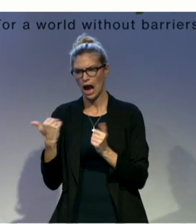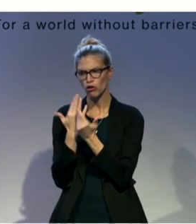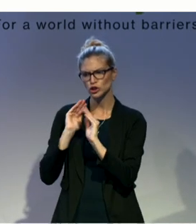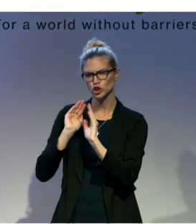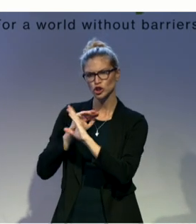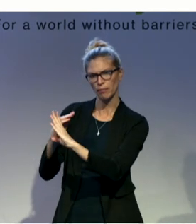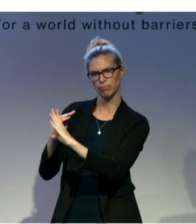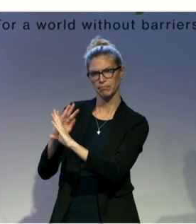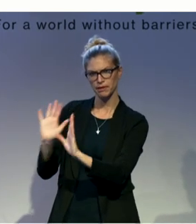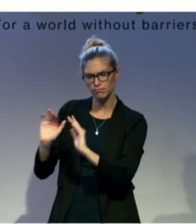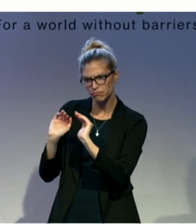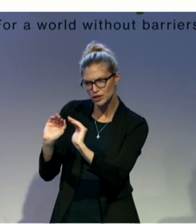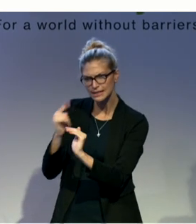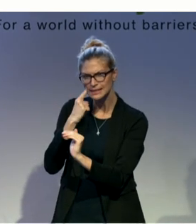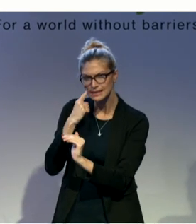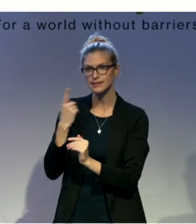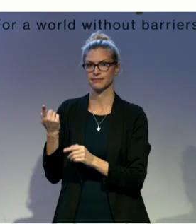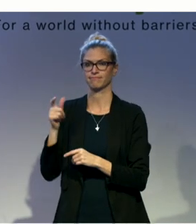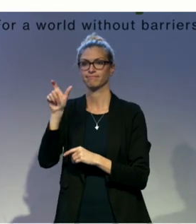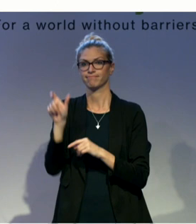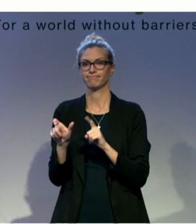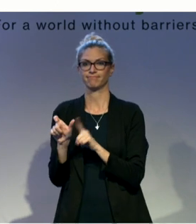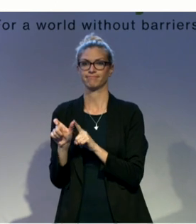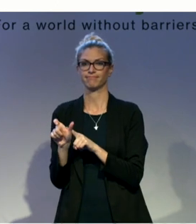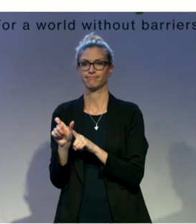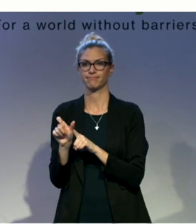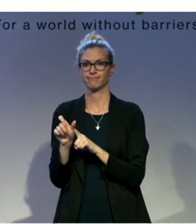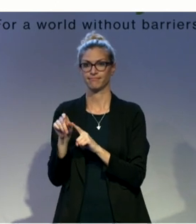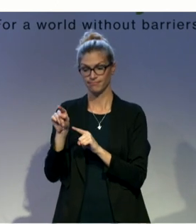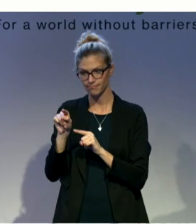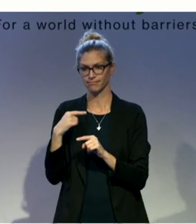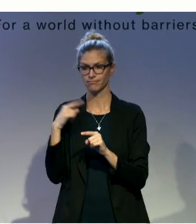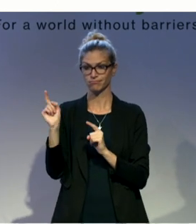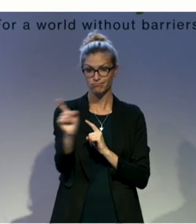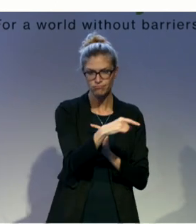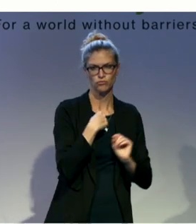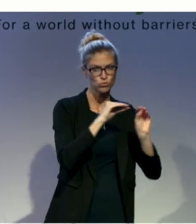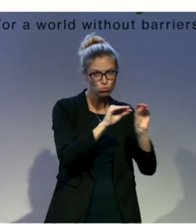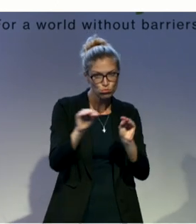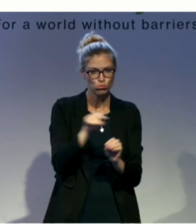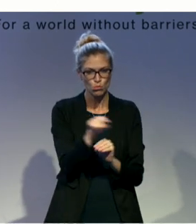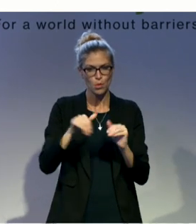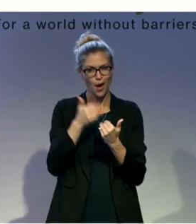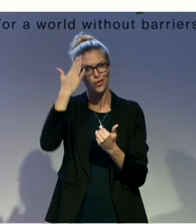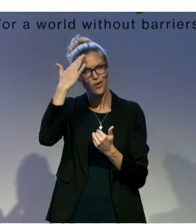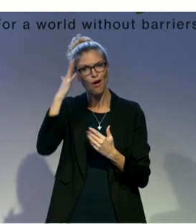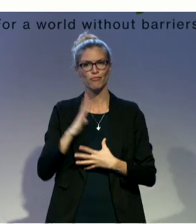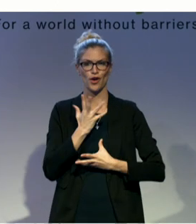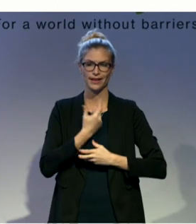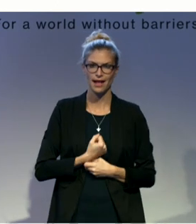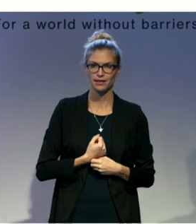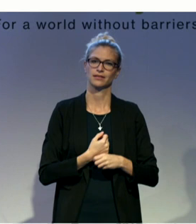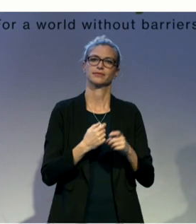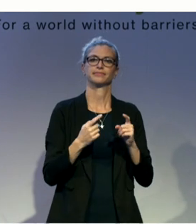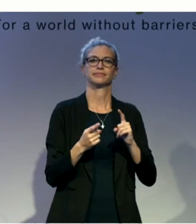professional staff in a state which whose official education system does not provide education